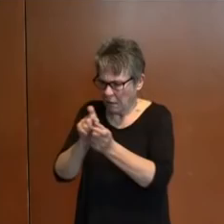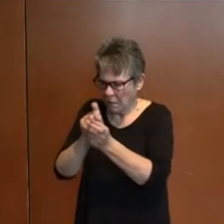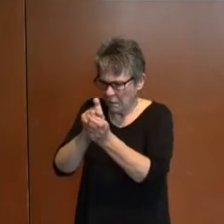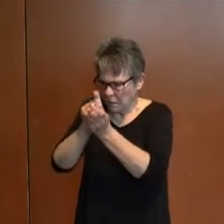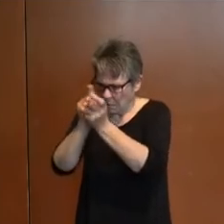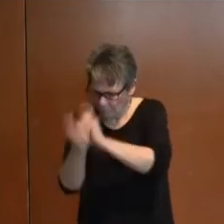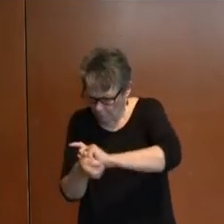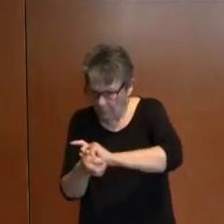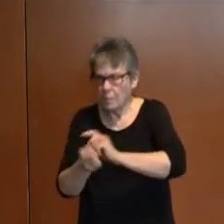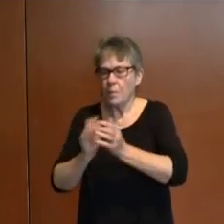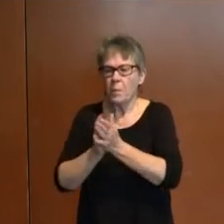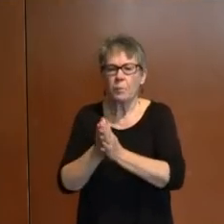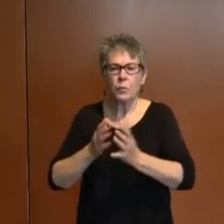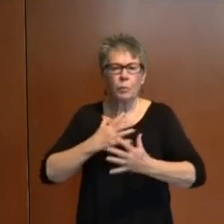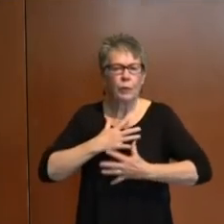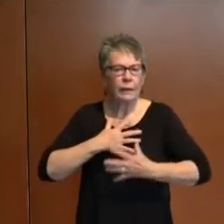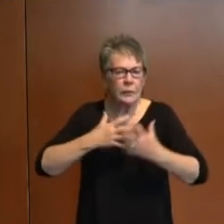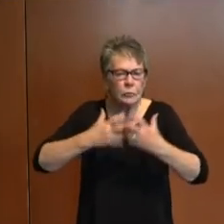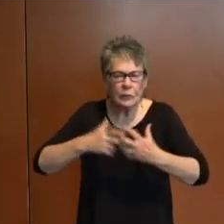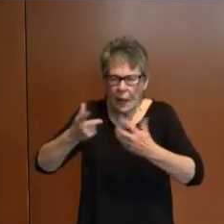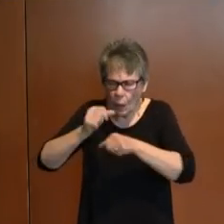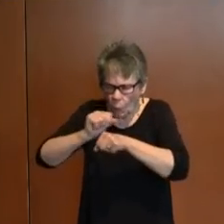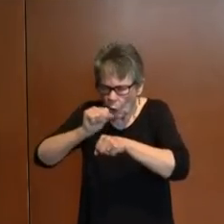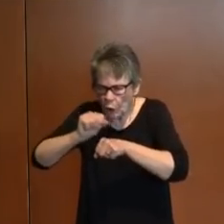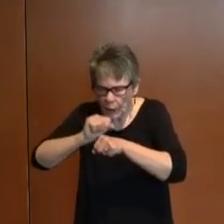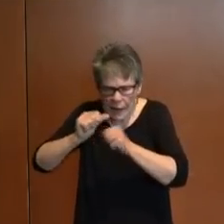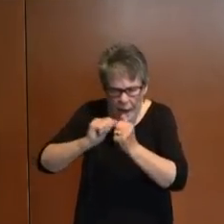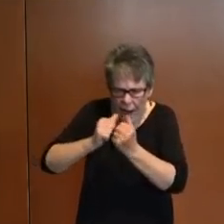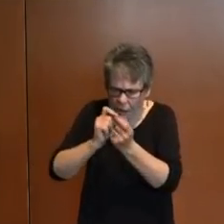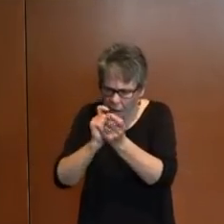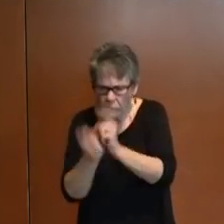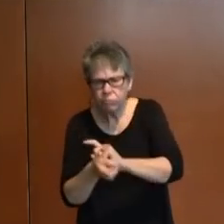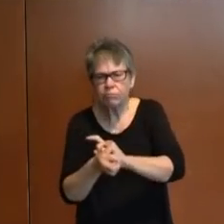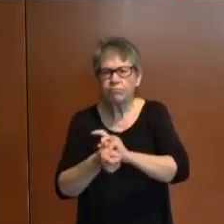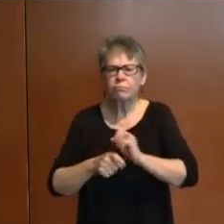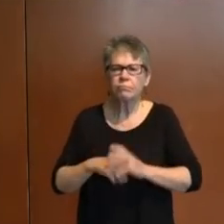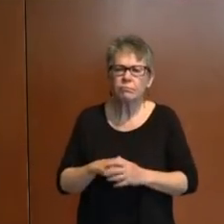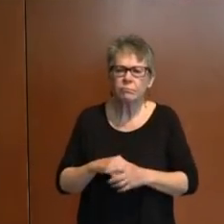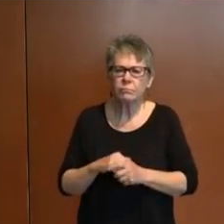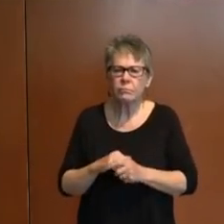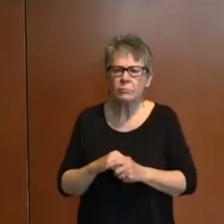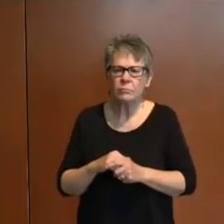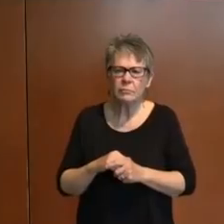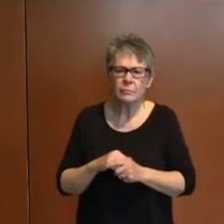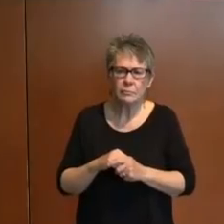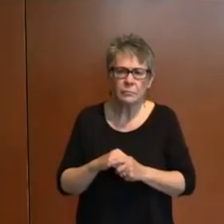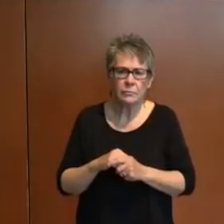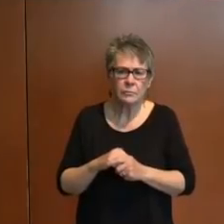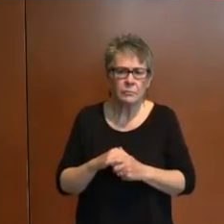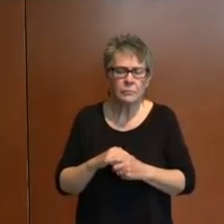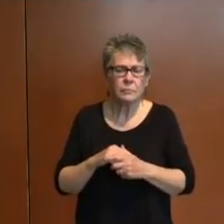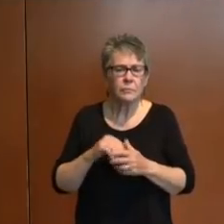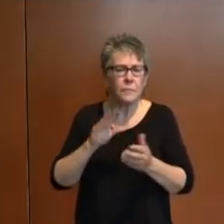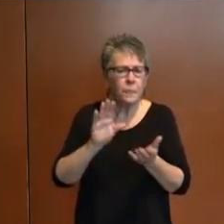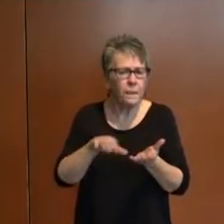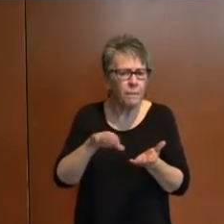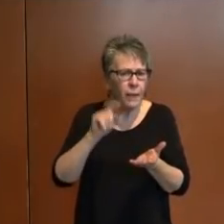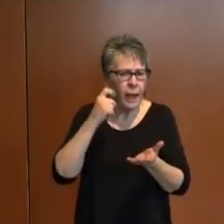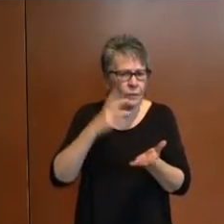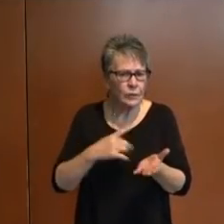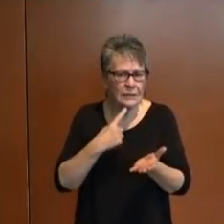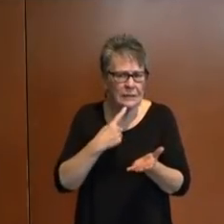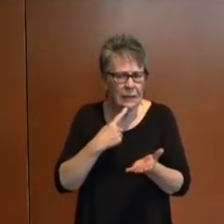House. We, again, remember we've got some places that are no longer up and running, and there are